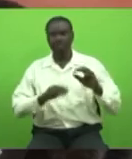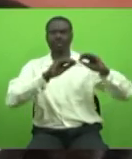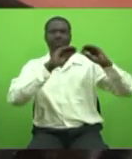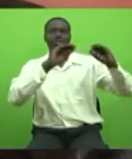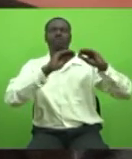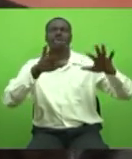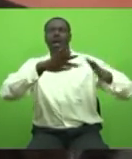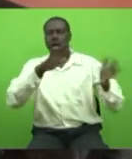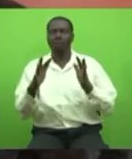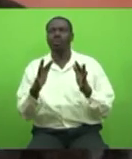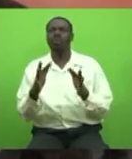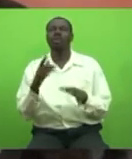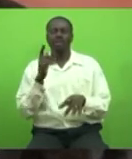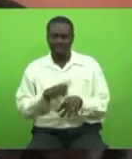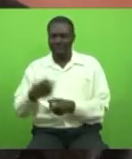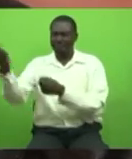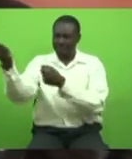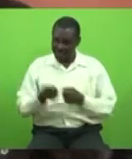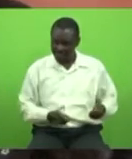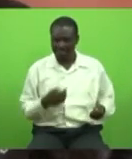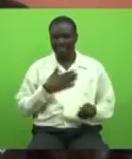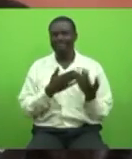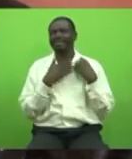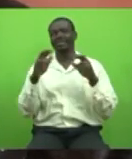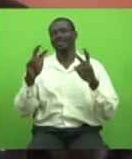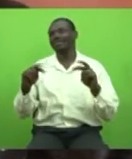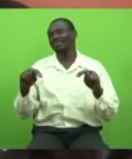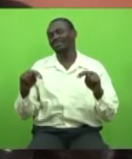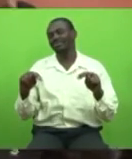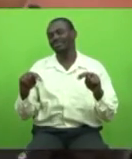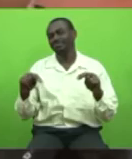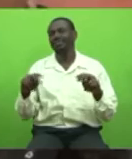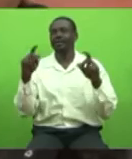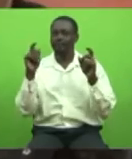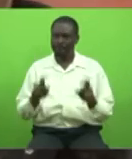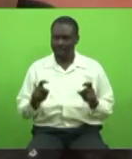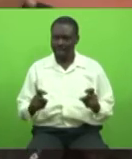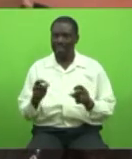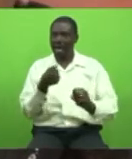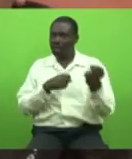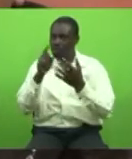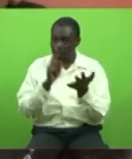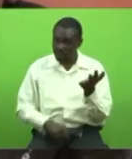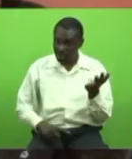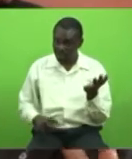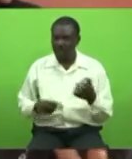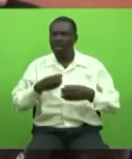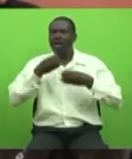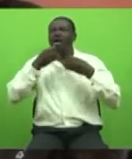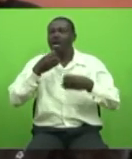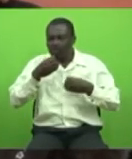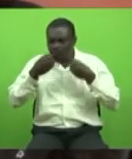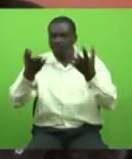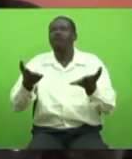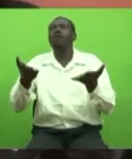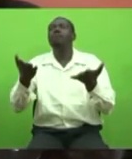of defilement or a report of rape has been made. The first thing is that they should impart the correct information. That